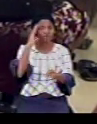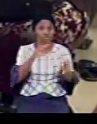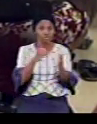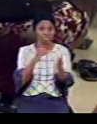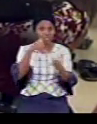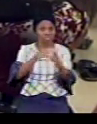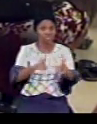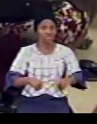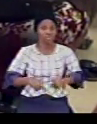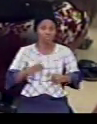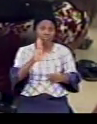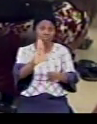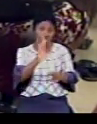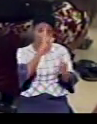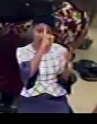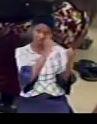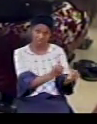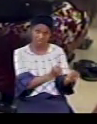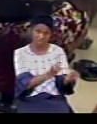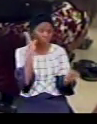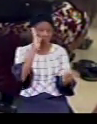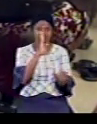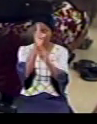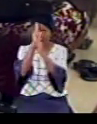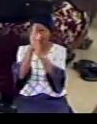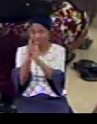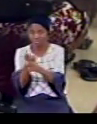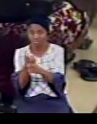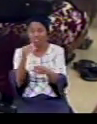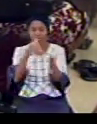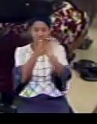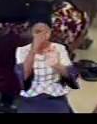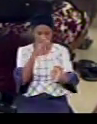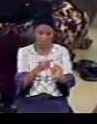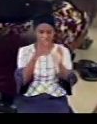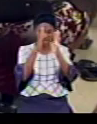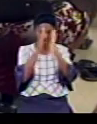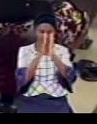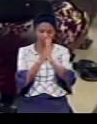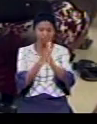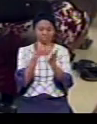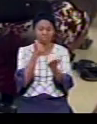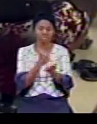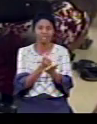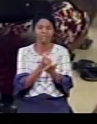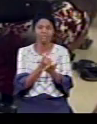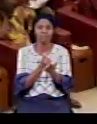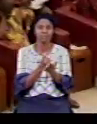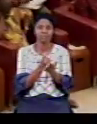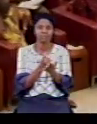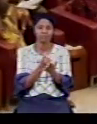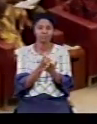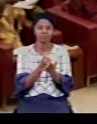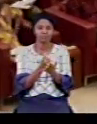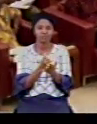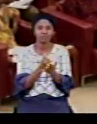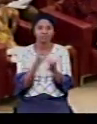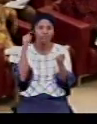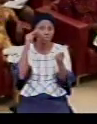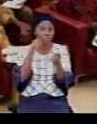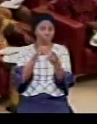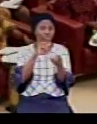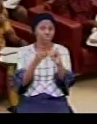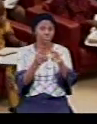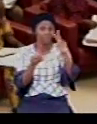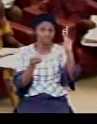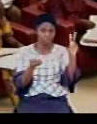Your faith will be honored in Jesus' name. We're coming to point number